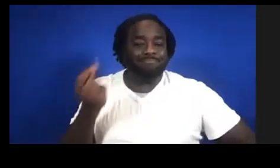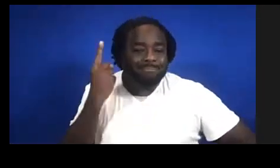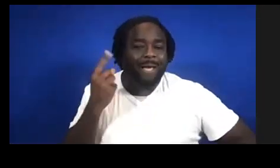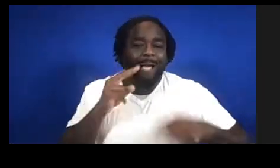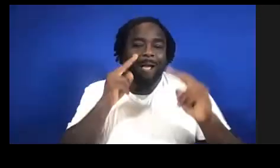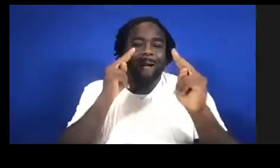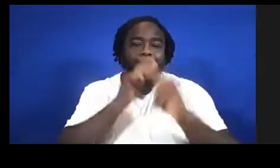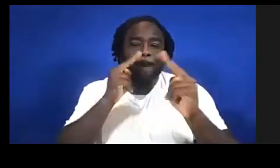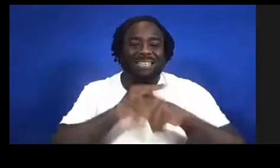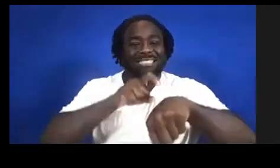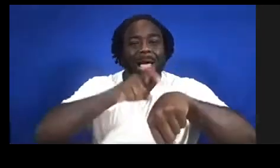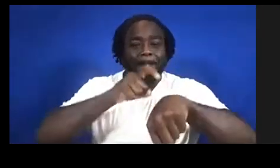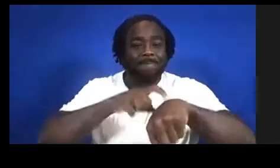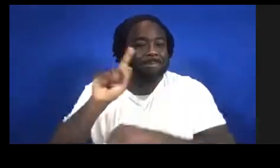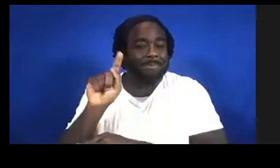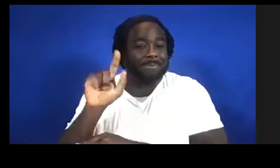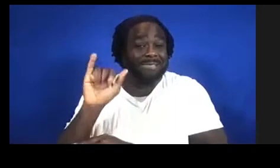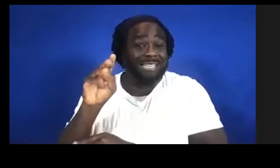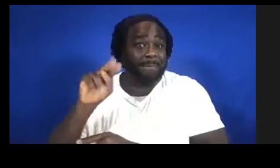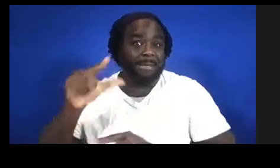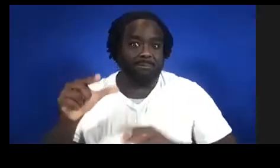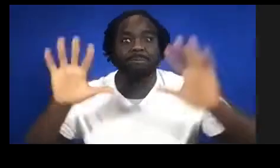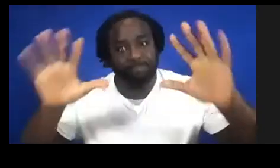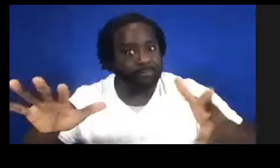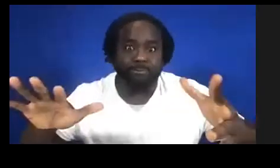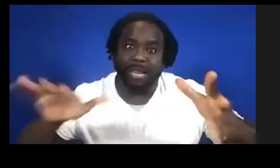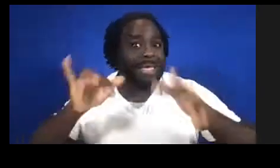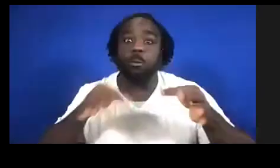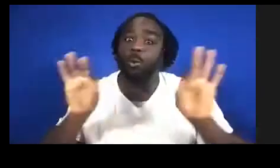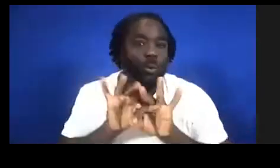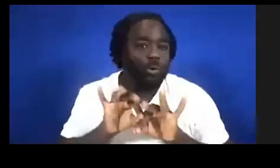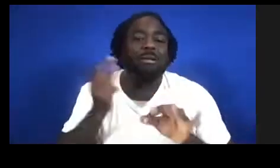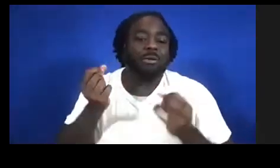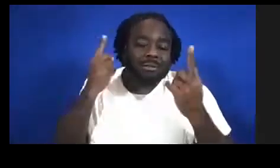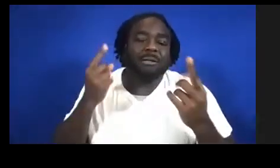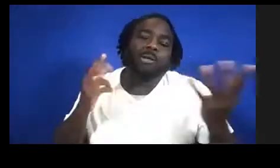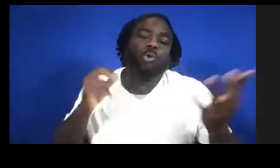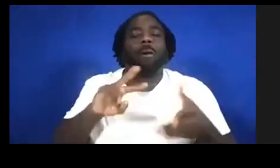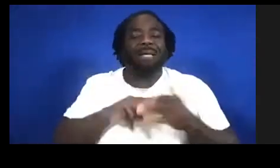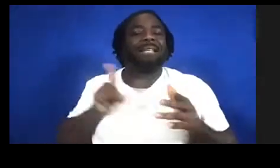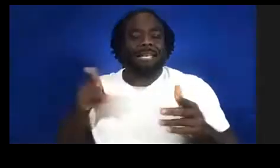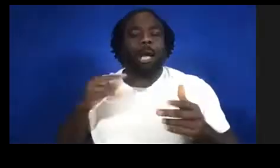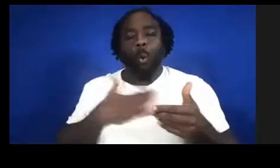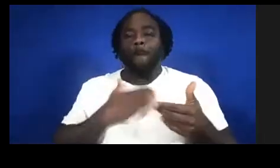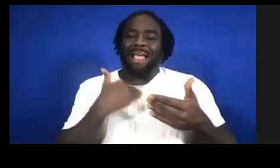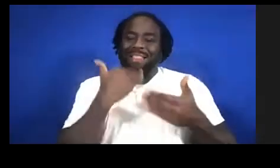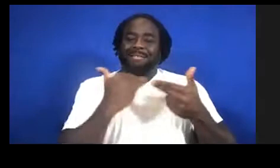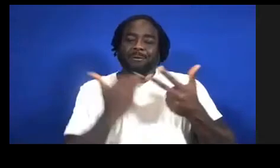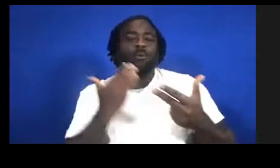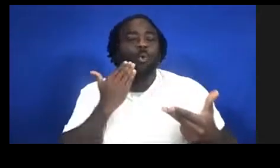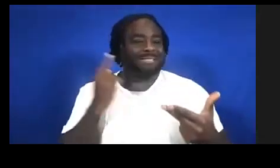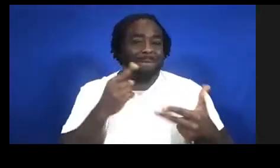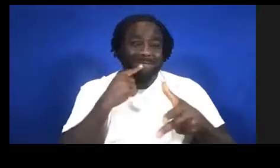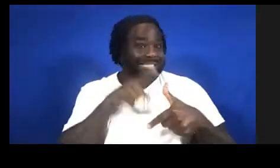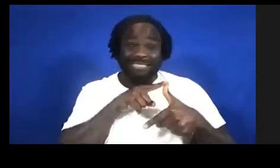job. He gets comedic timing. So that makes a big difference. Again, it's so important,